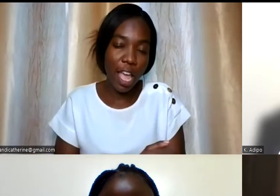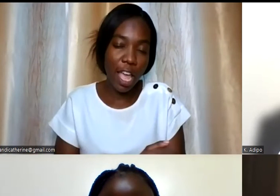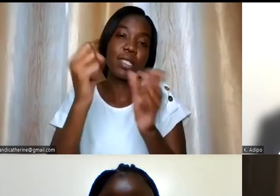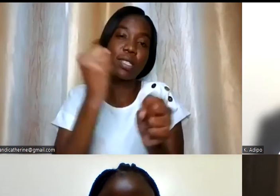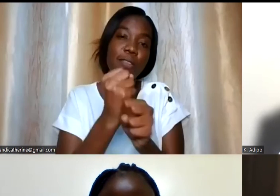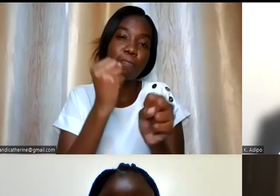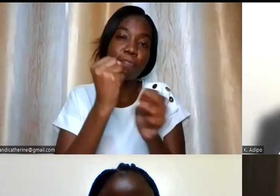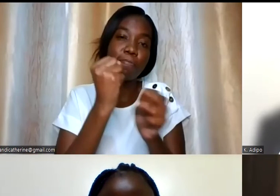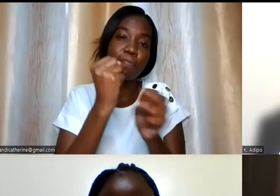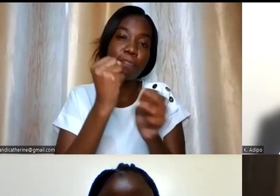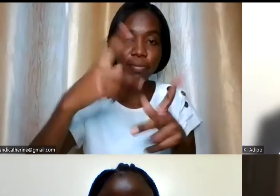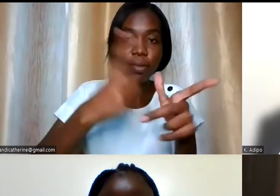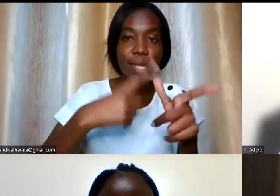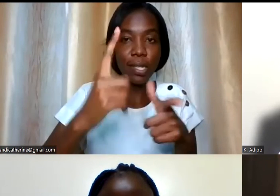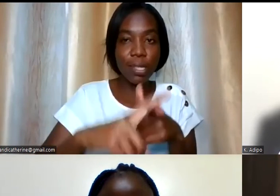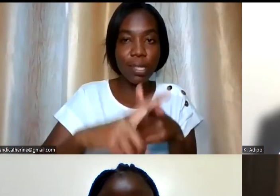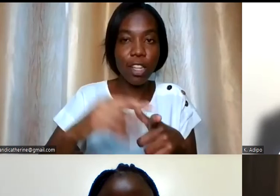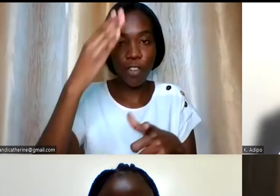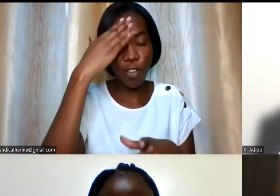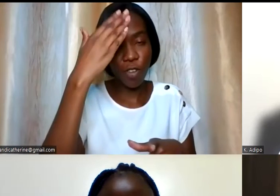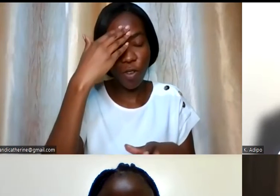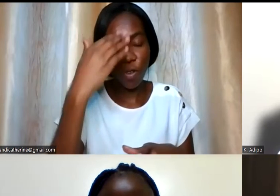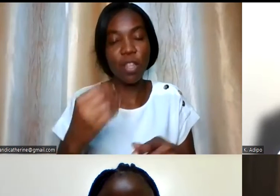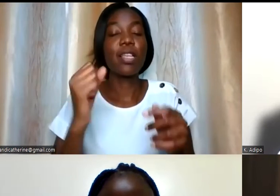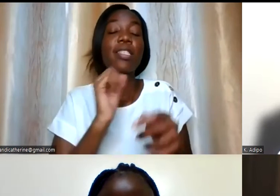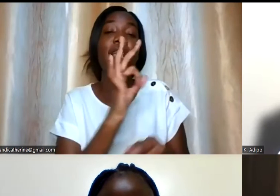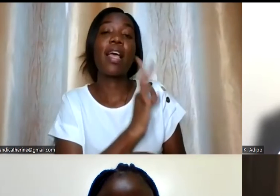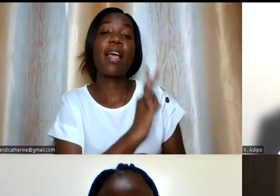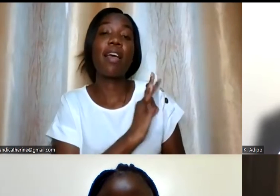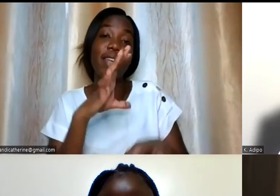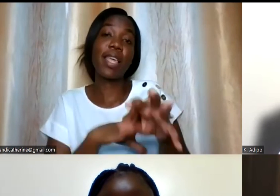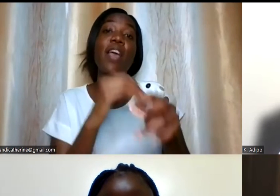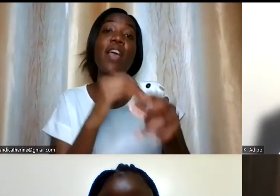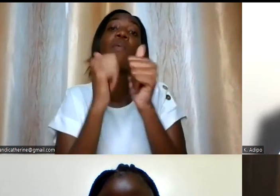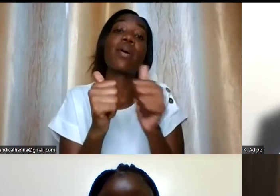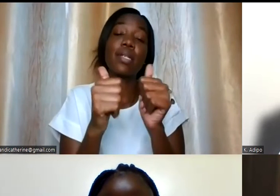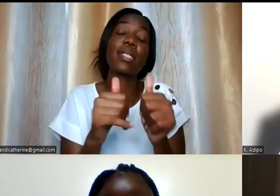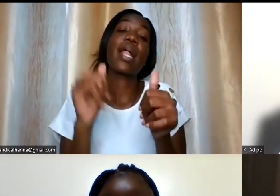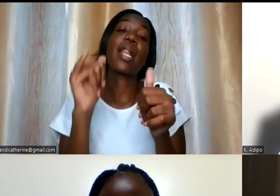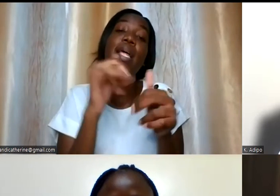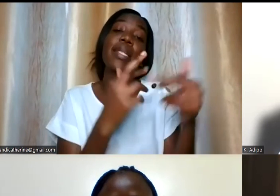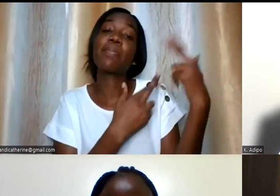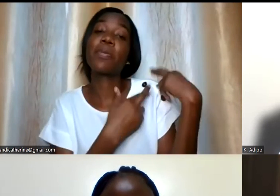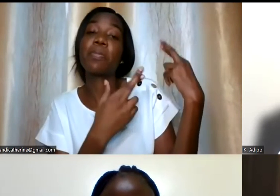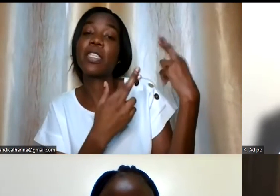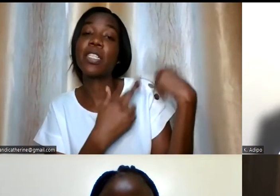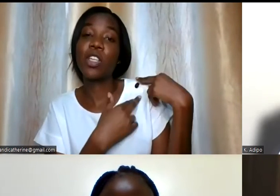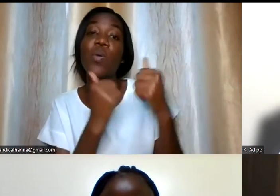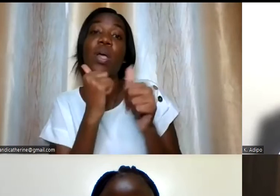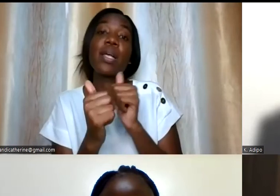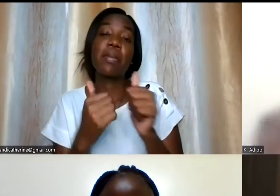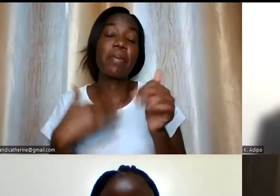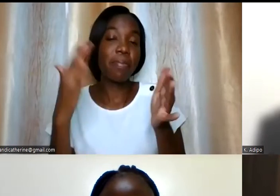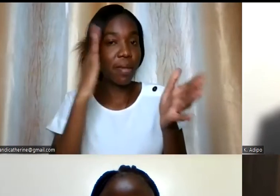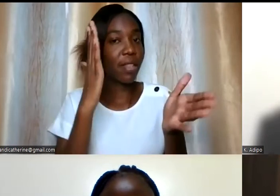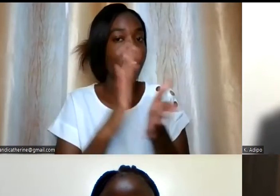the caliber of staff they get is their responsibility, which I believe we all agree